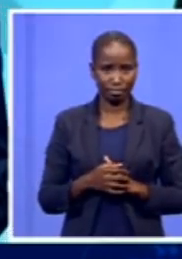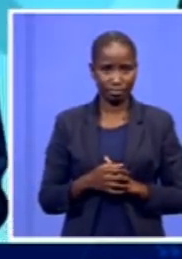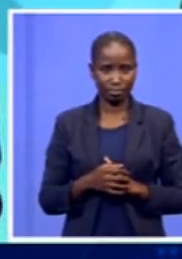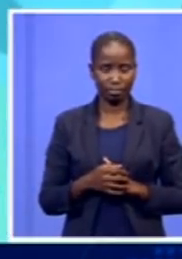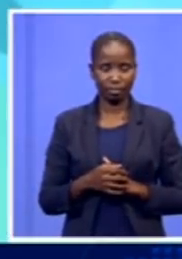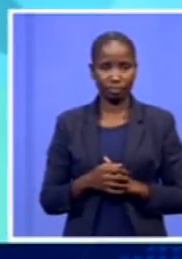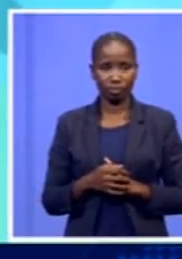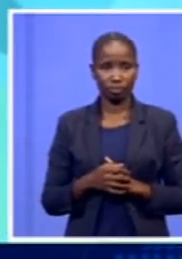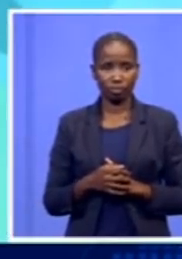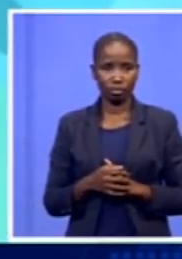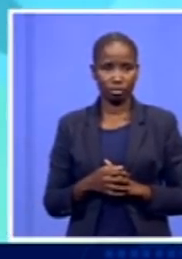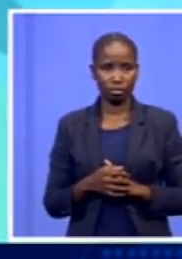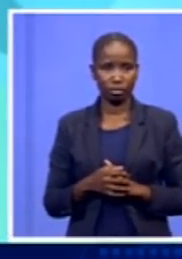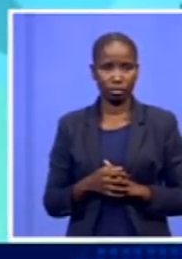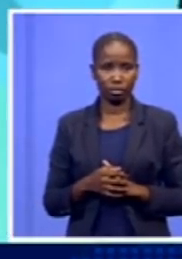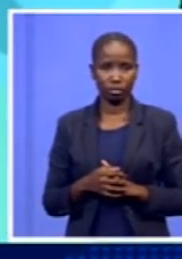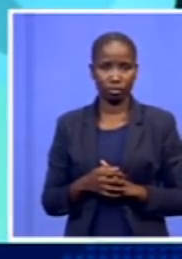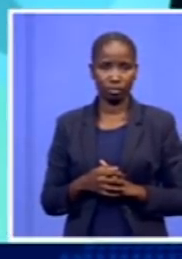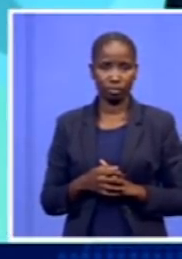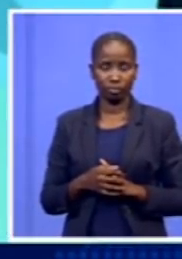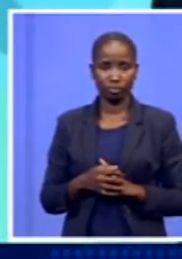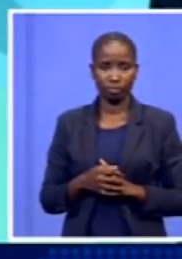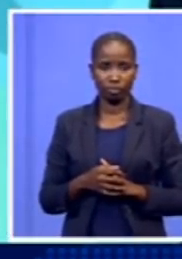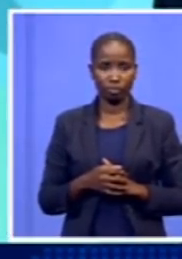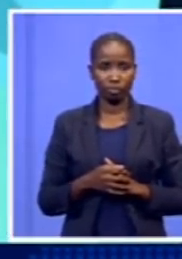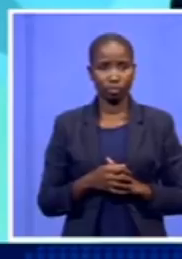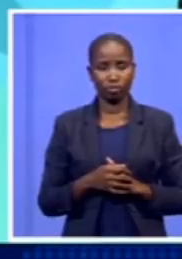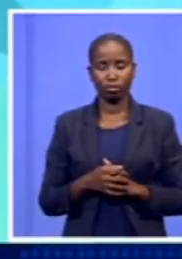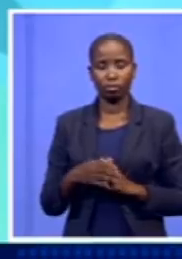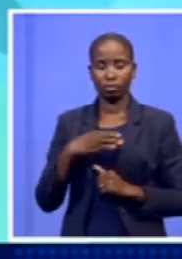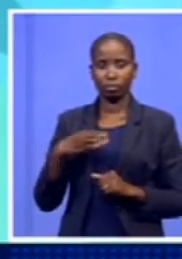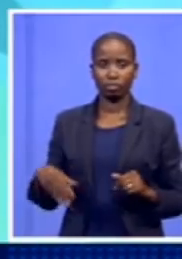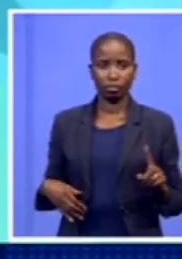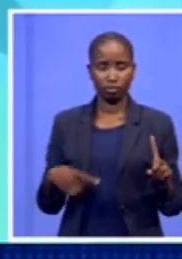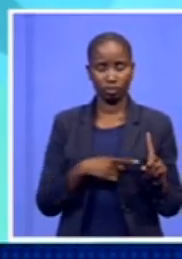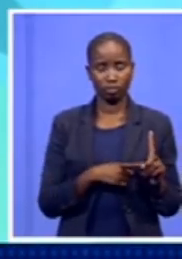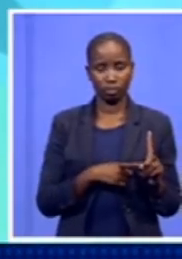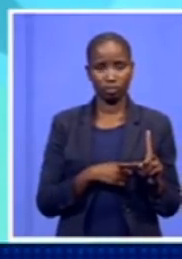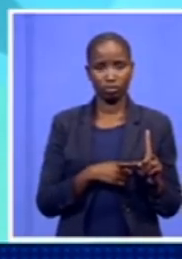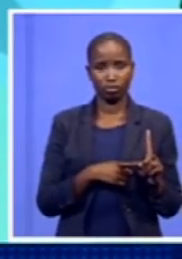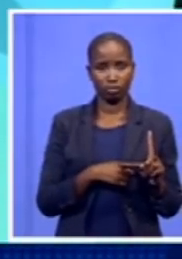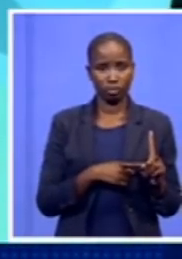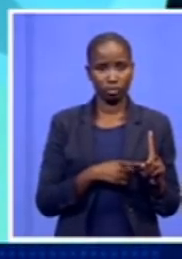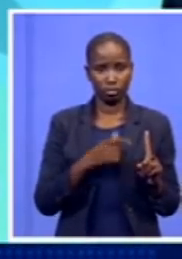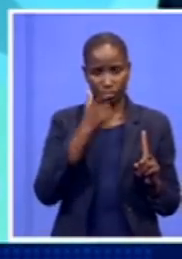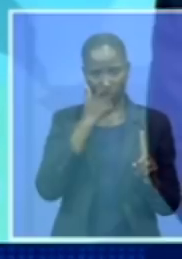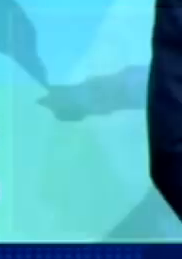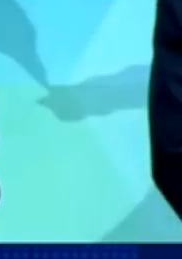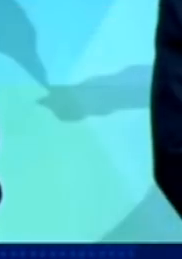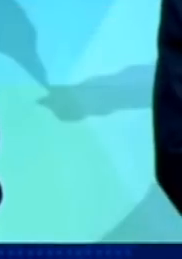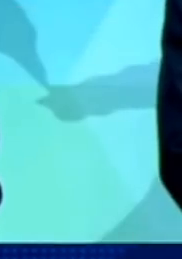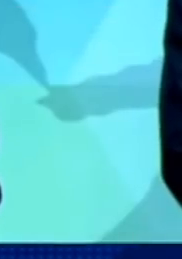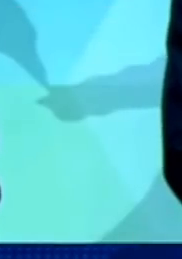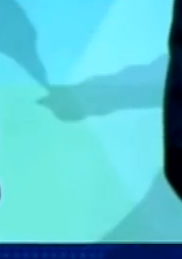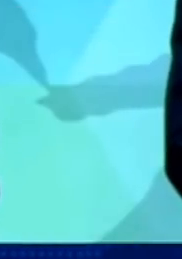Macron, Cyril Ramaphosa, Charles Michel, Ursula von der Leyen and Dr. Tedros, the Director